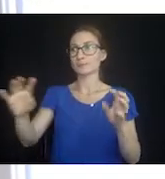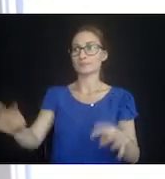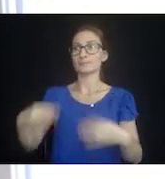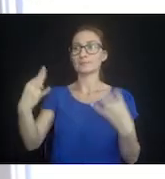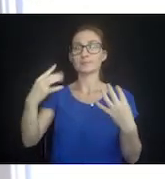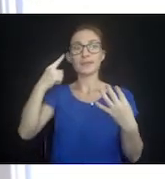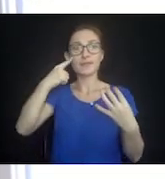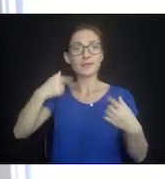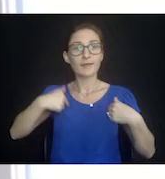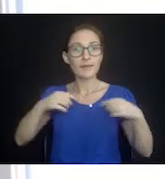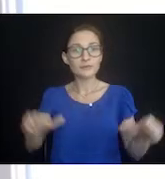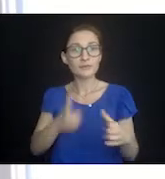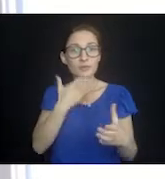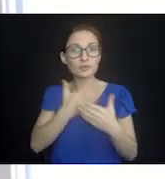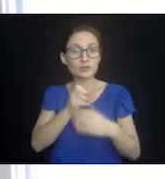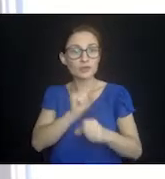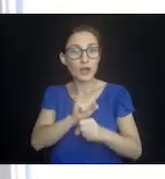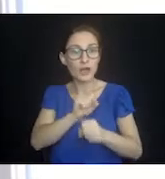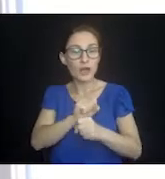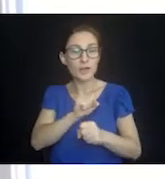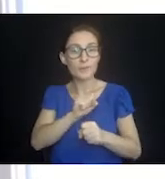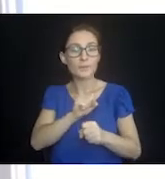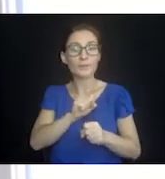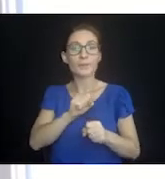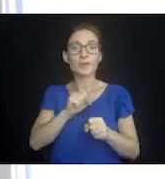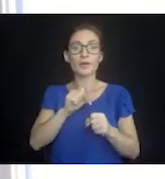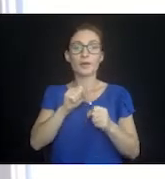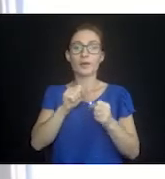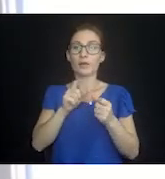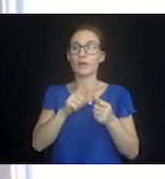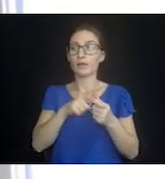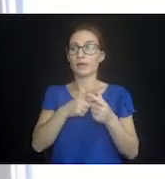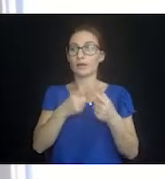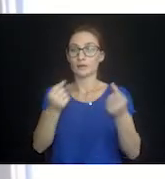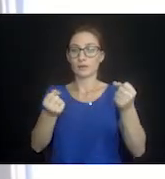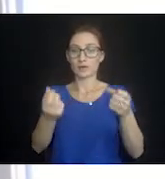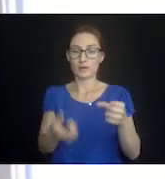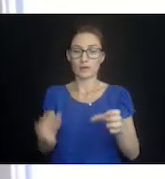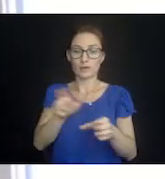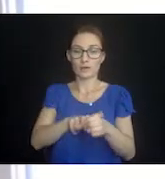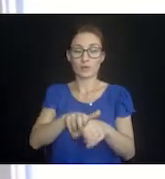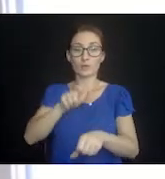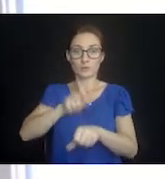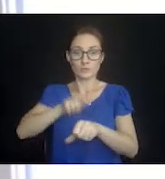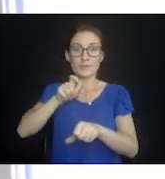aspects of tunnel vision. I want to be seen as doing a good job.